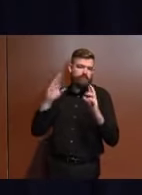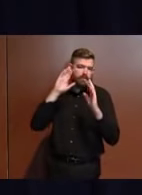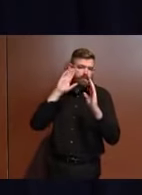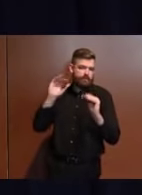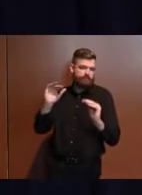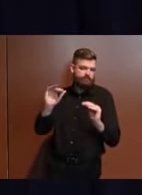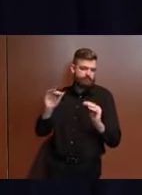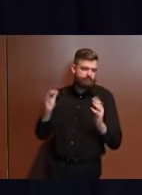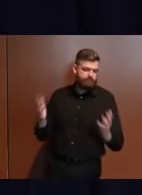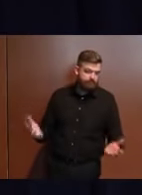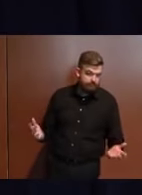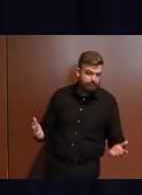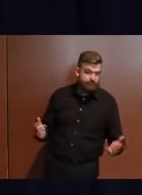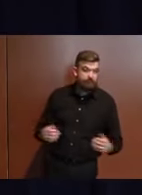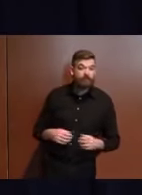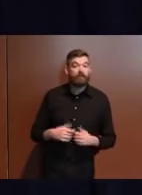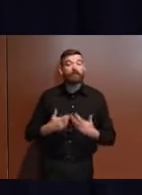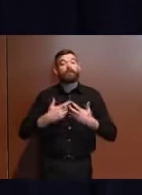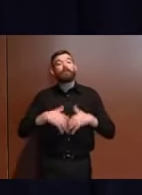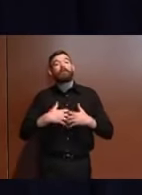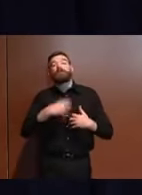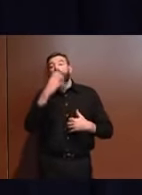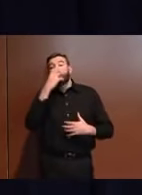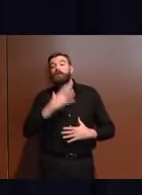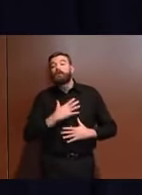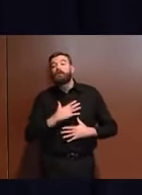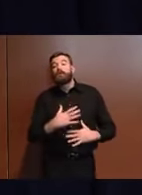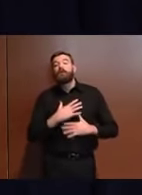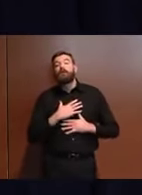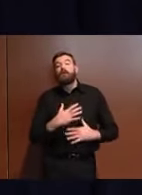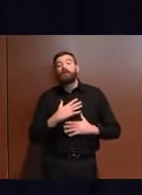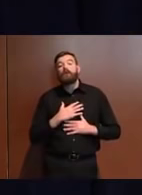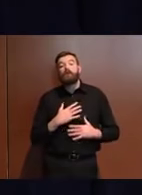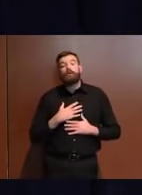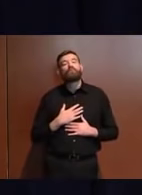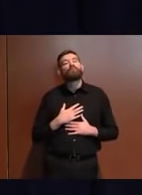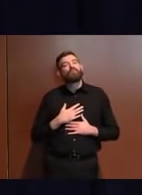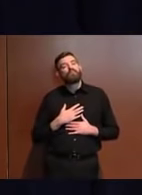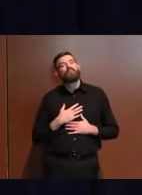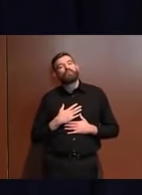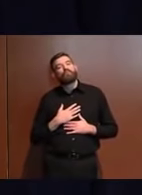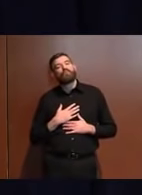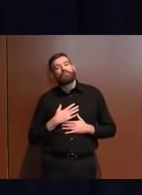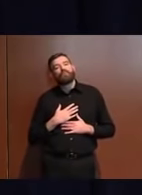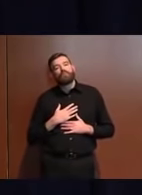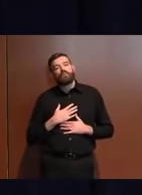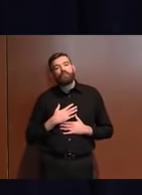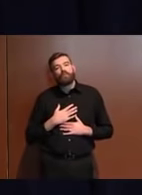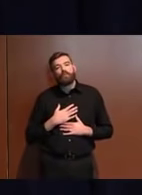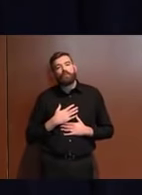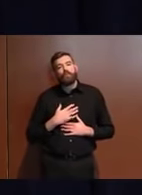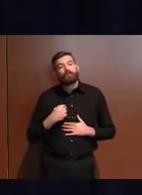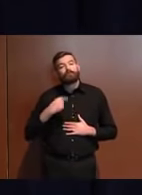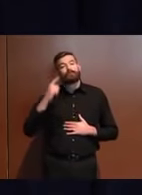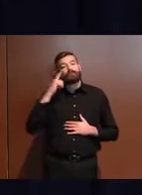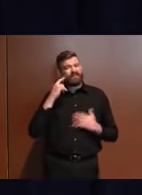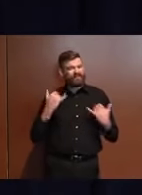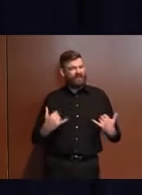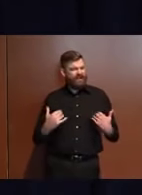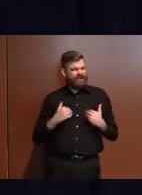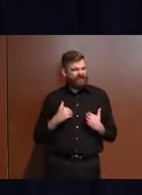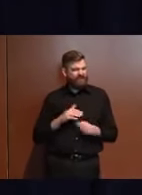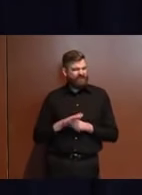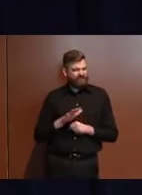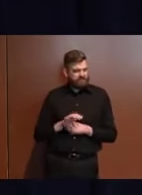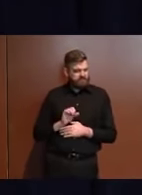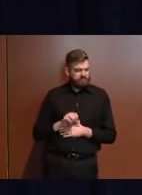Ventilators are another story. As we discussed yesterday, we believe right now we have enough ventilators. If